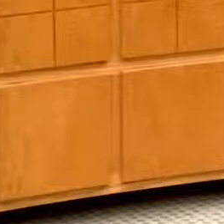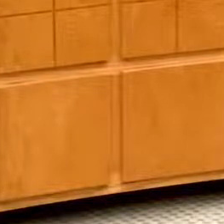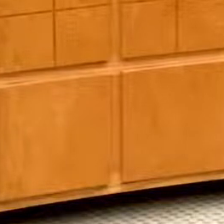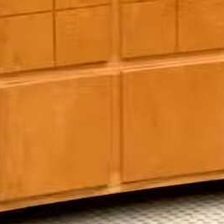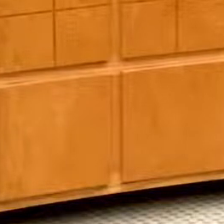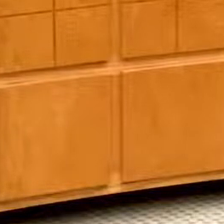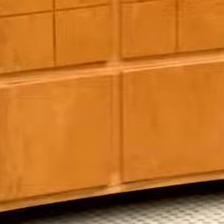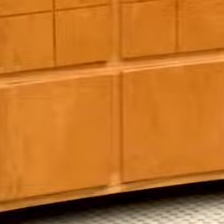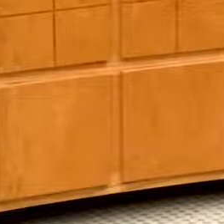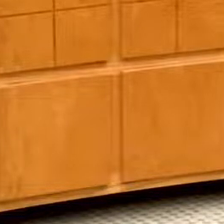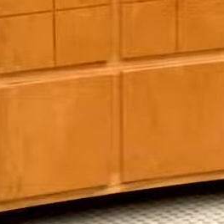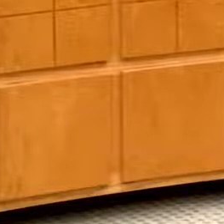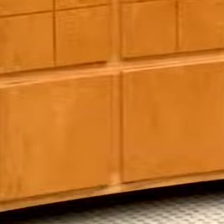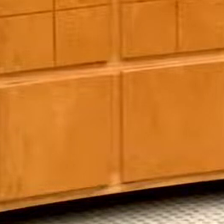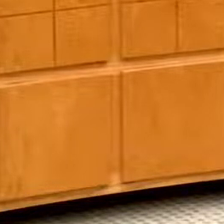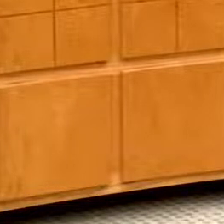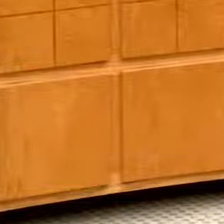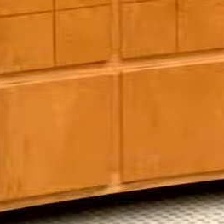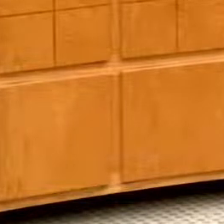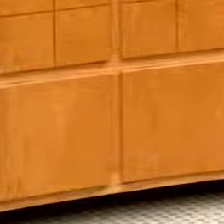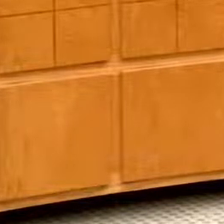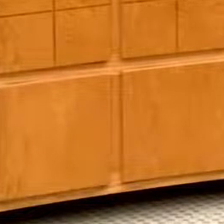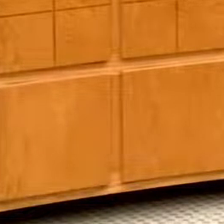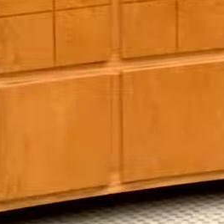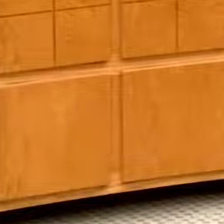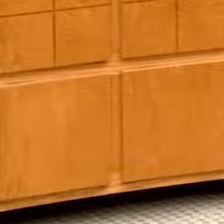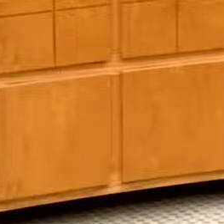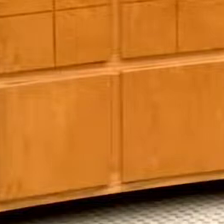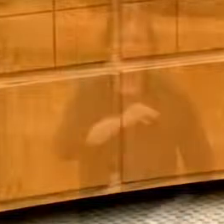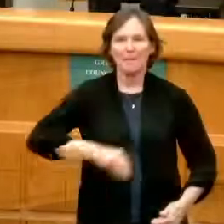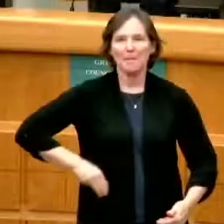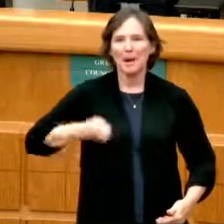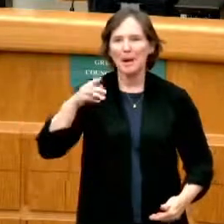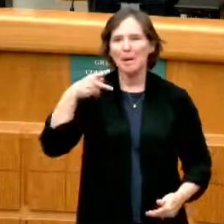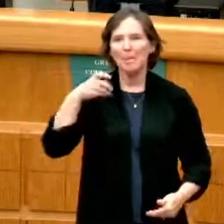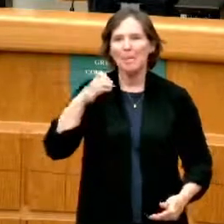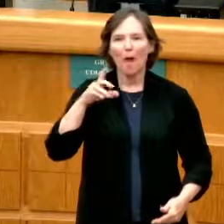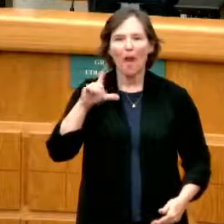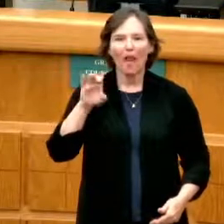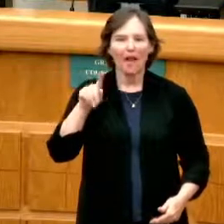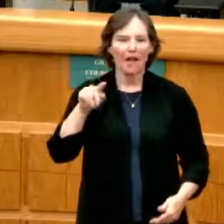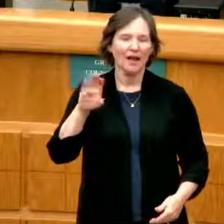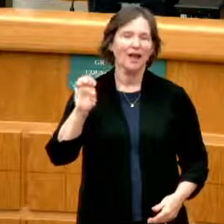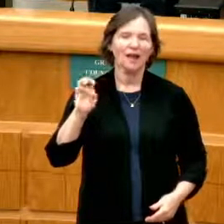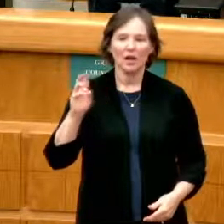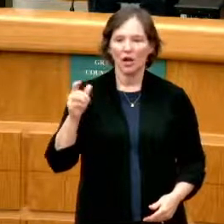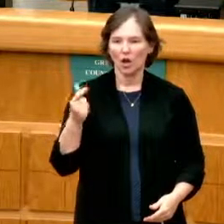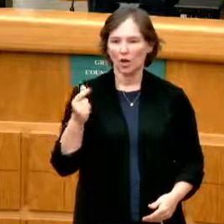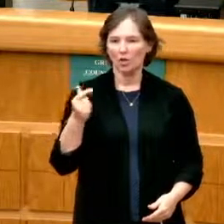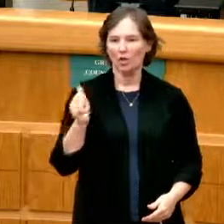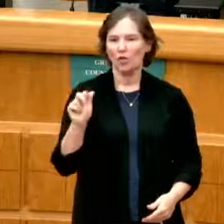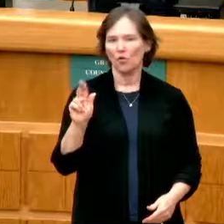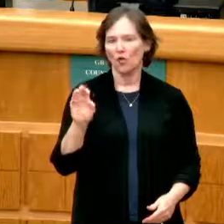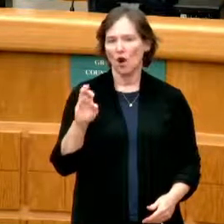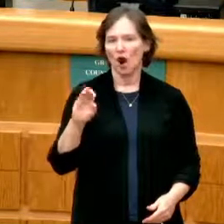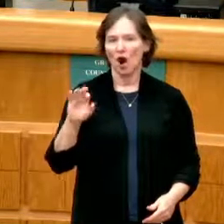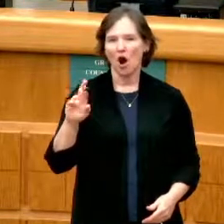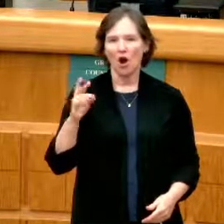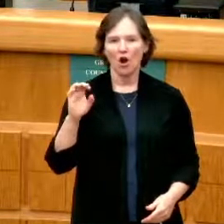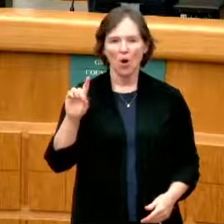Okay, good afternoon, everyone. I'm Mayor Paulette Guajardo, and today we're here to provide a COVID-19 update to the